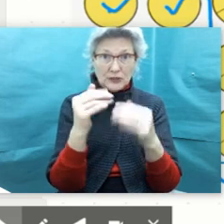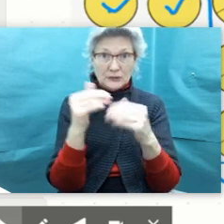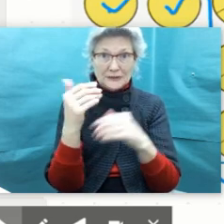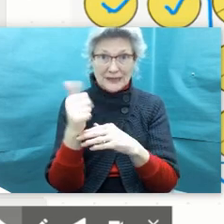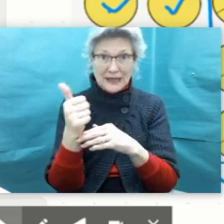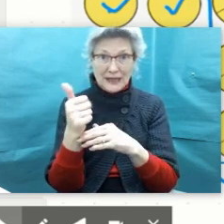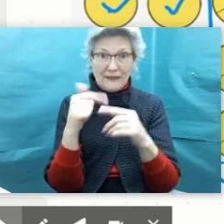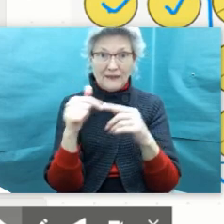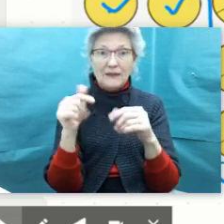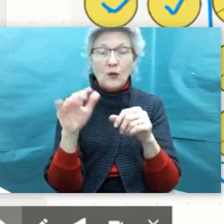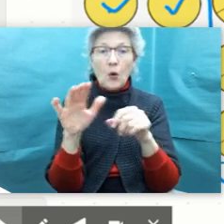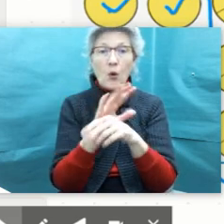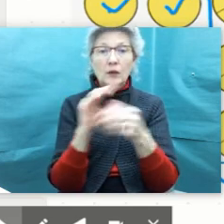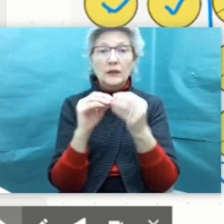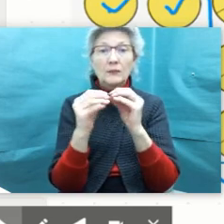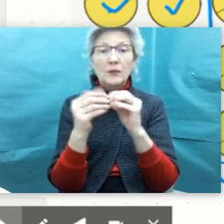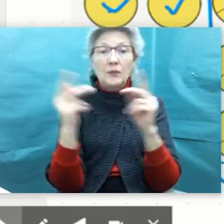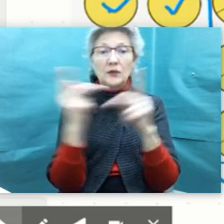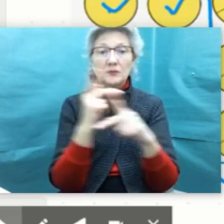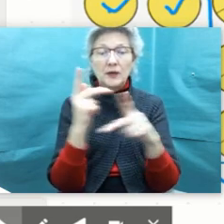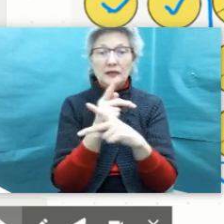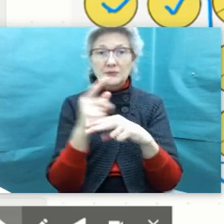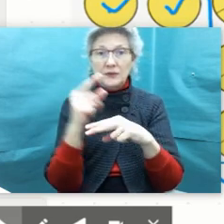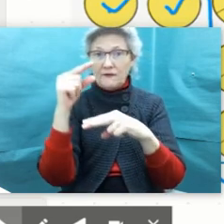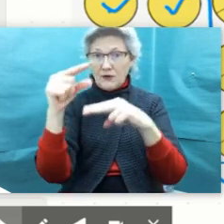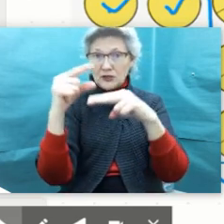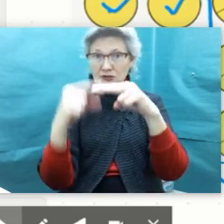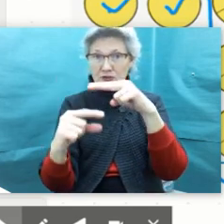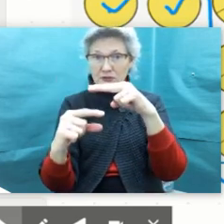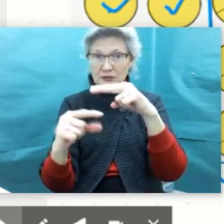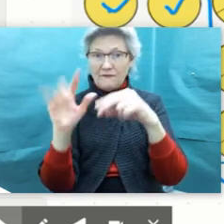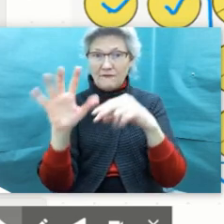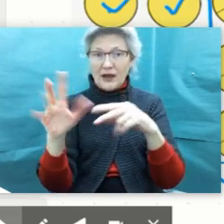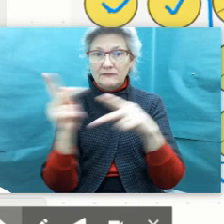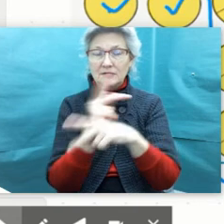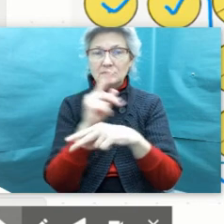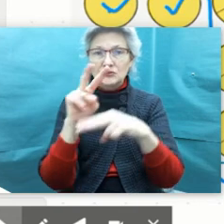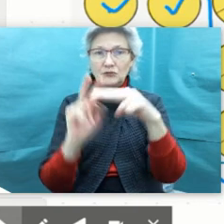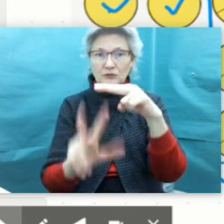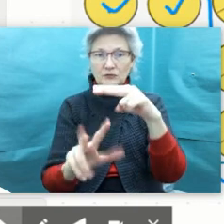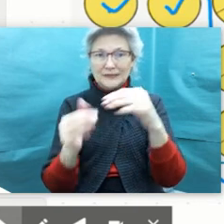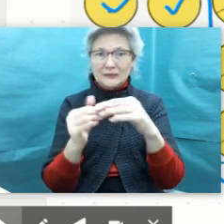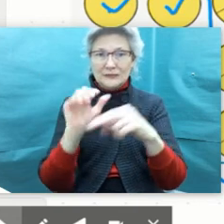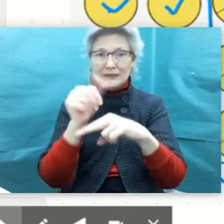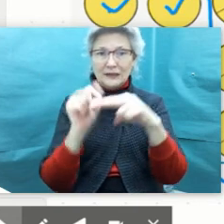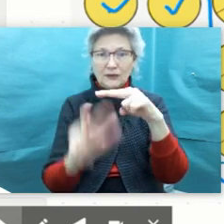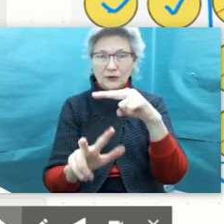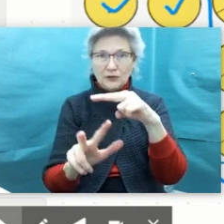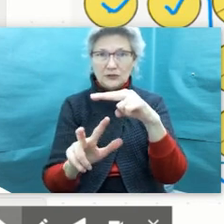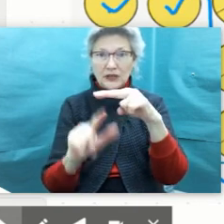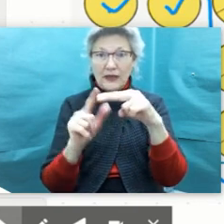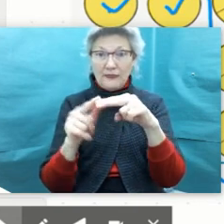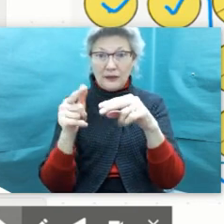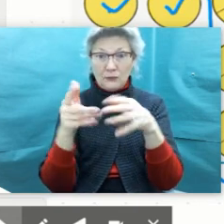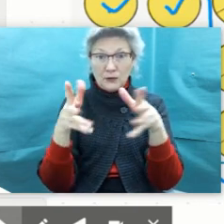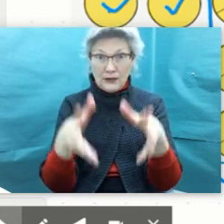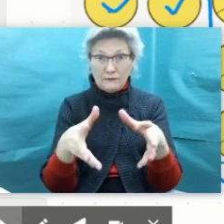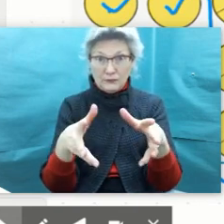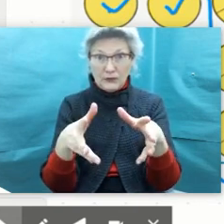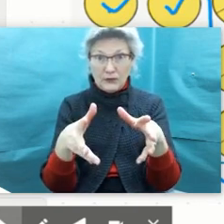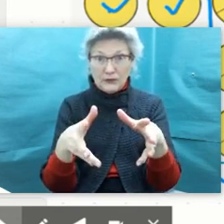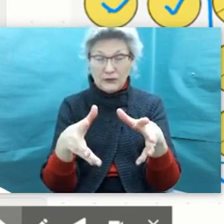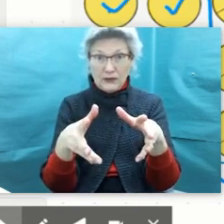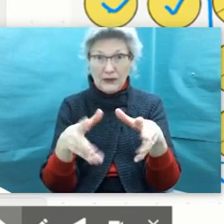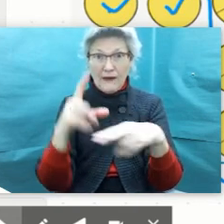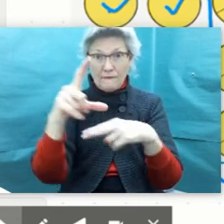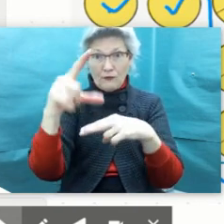And then we took our whole number and multiplied it by our fraction, 5 times 2/3, to get 10/3. And then we're left with a fraction